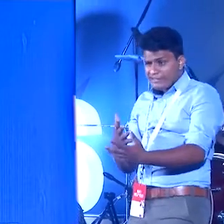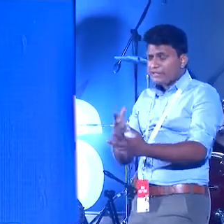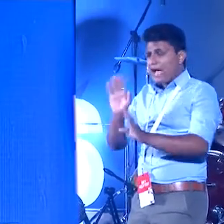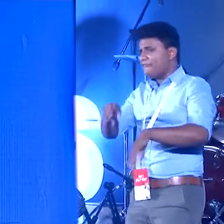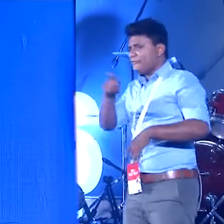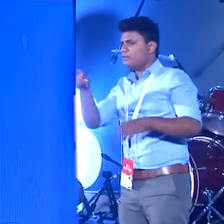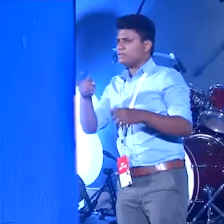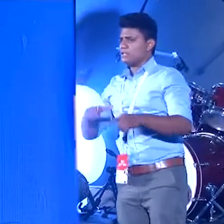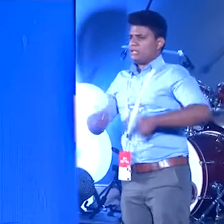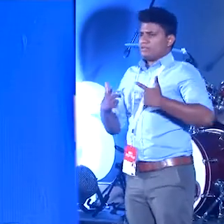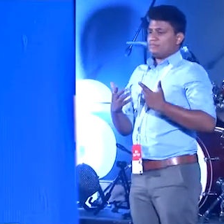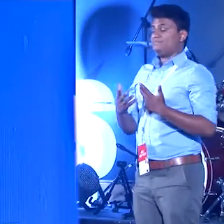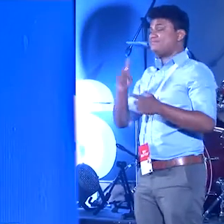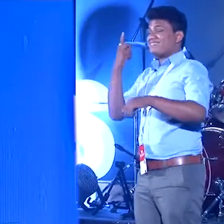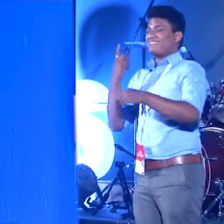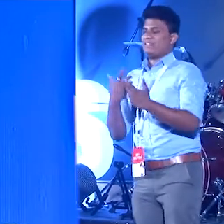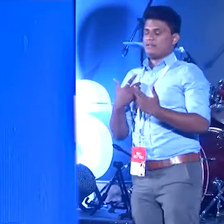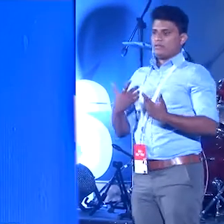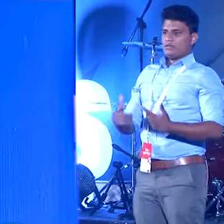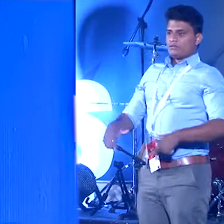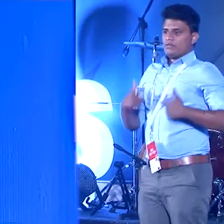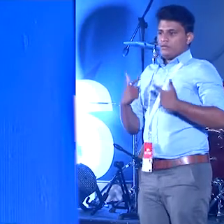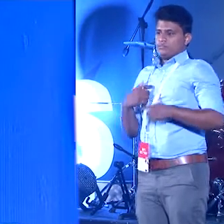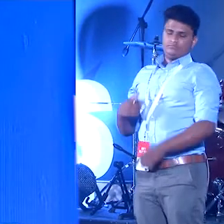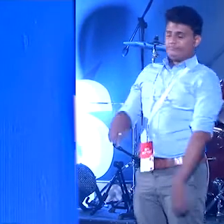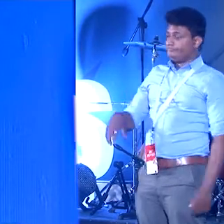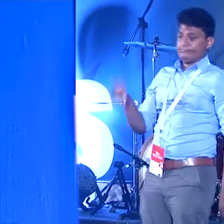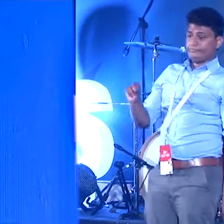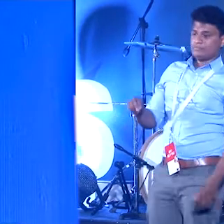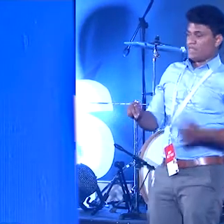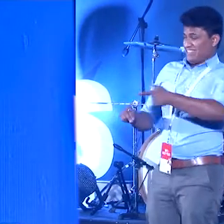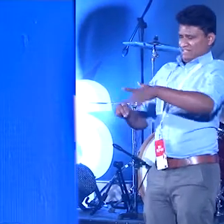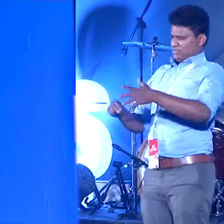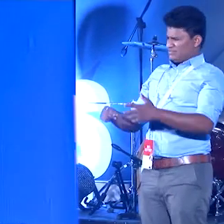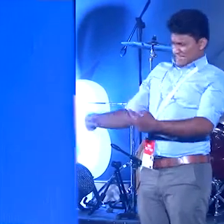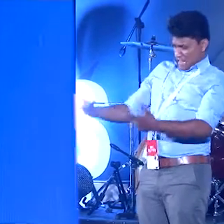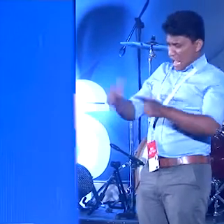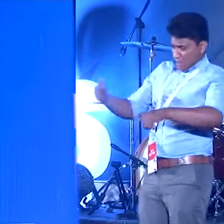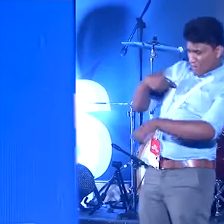The first thing that happens to most of us is denial. This can't be happening to me.